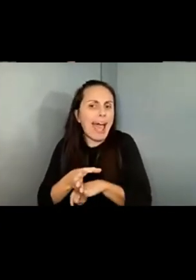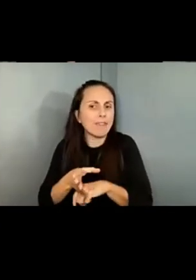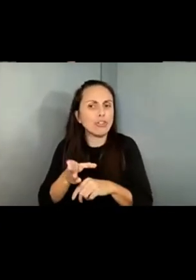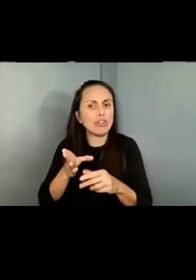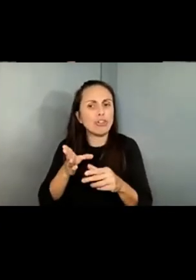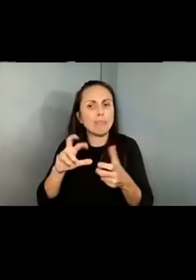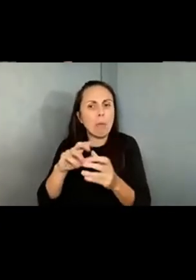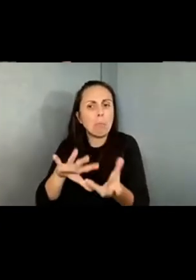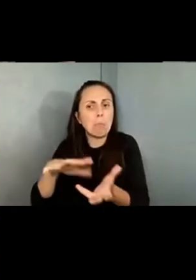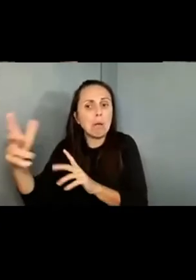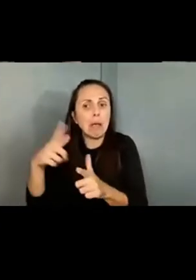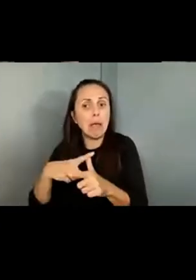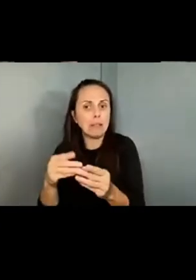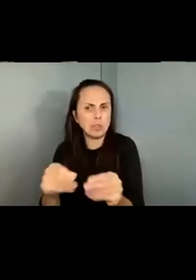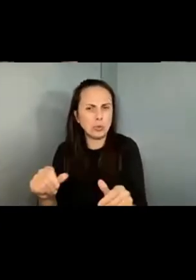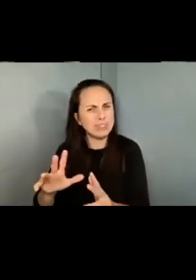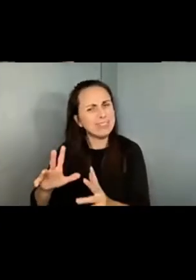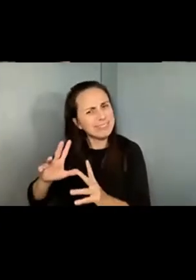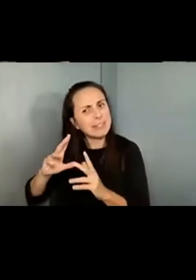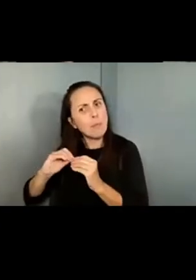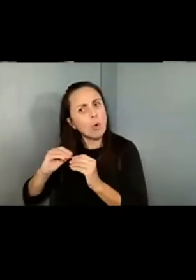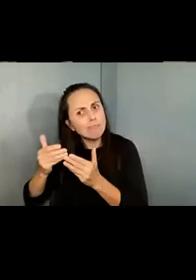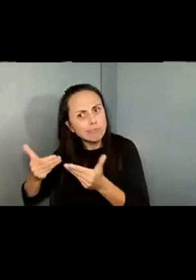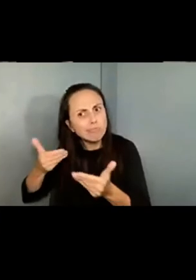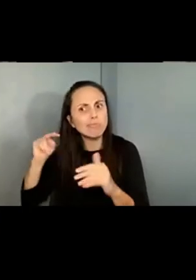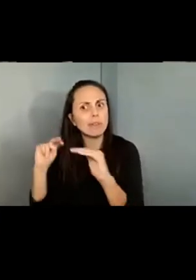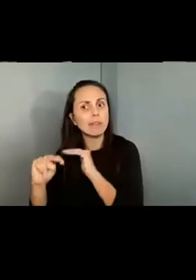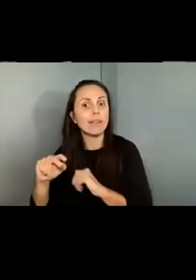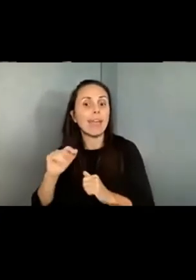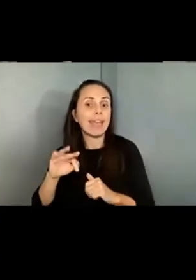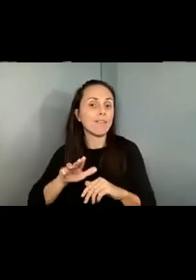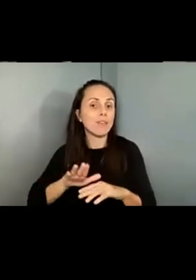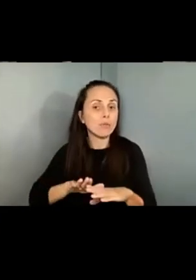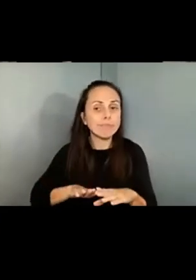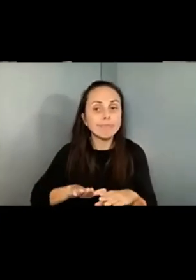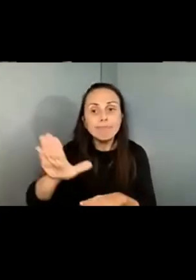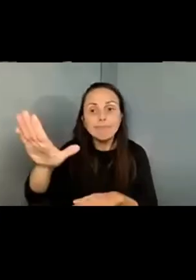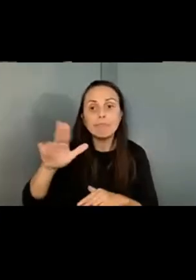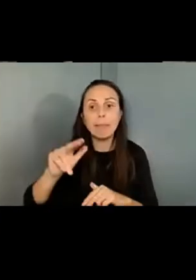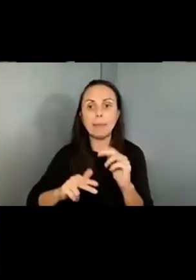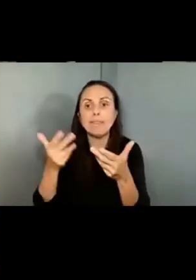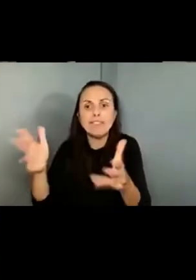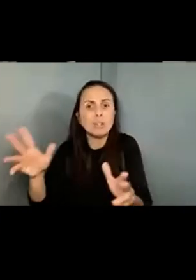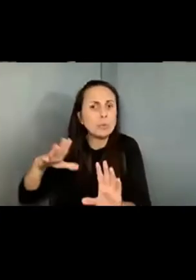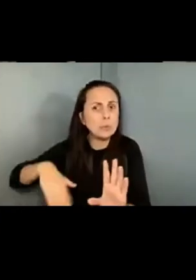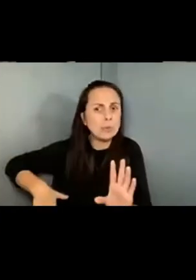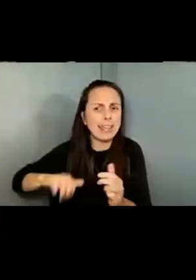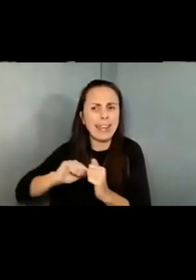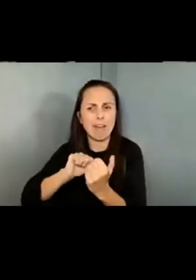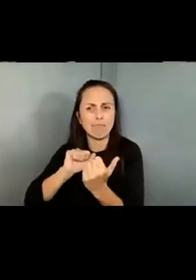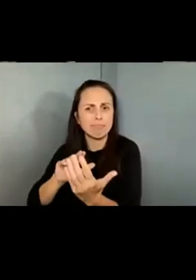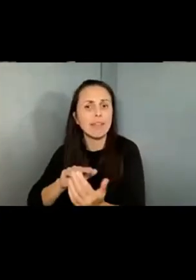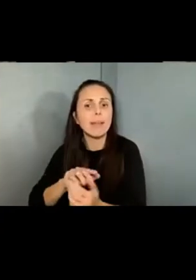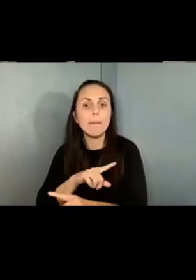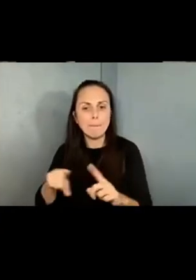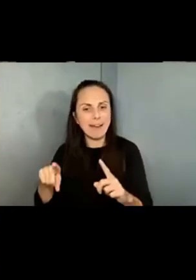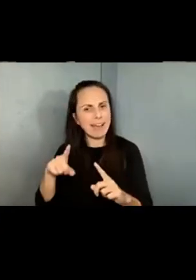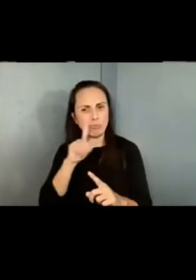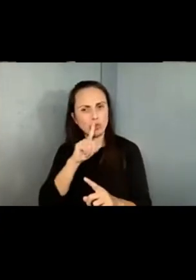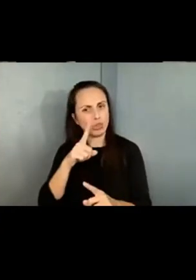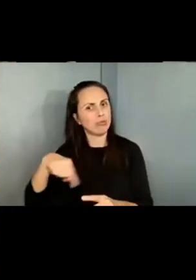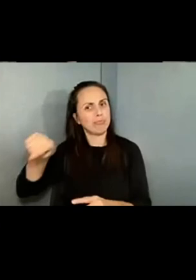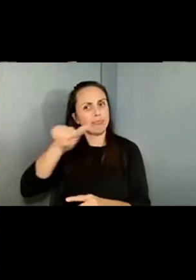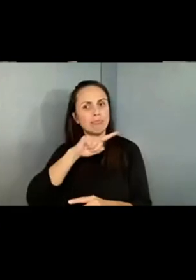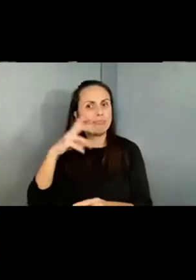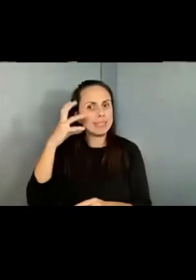solutions that are difficult to manage because the building's been built or the walkway's been built or whatever that might be.